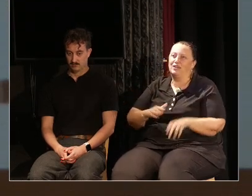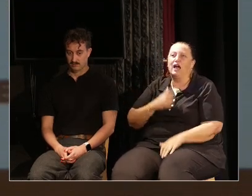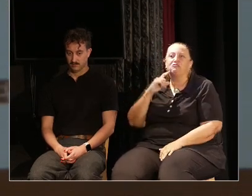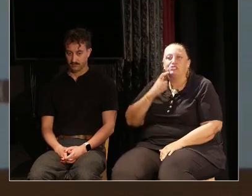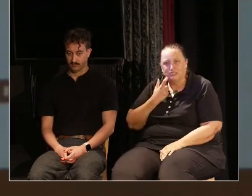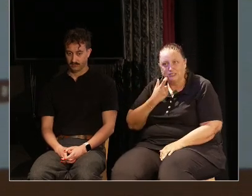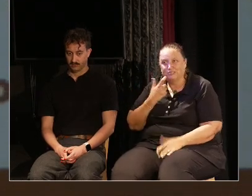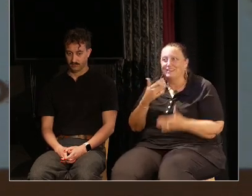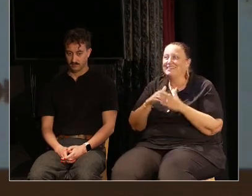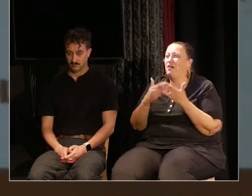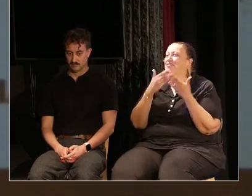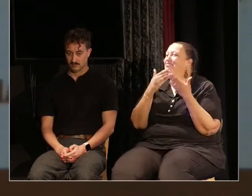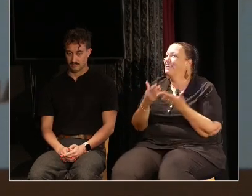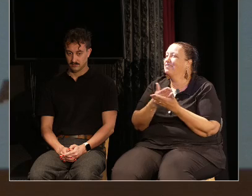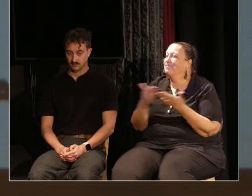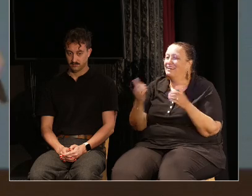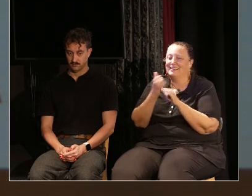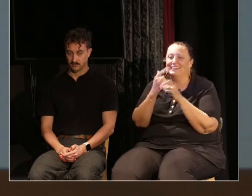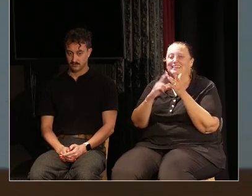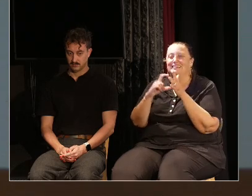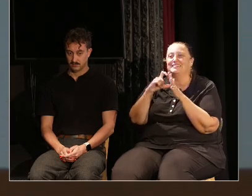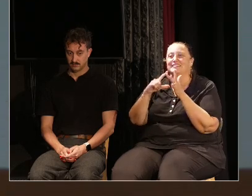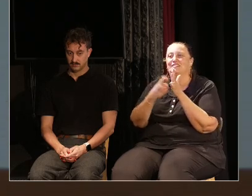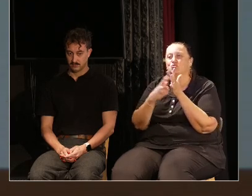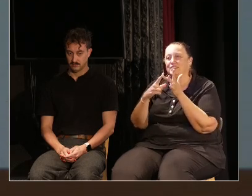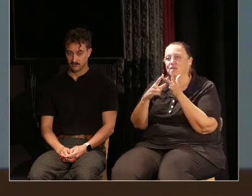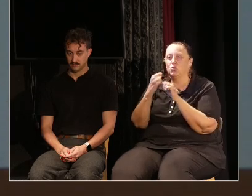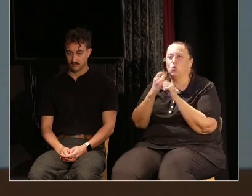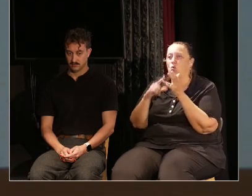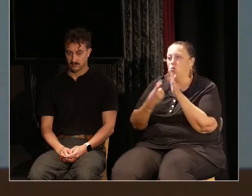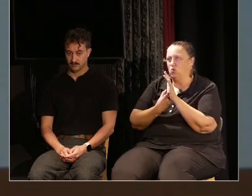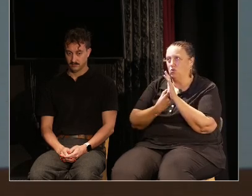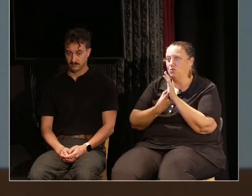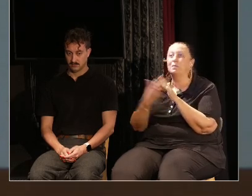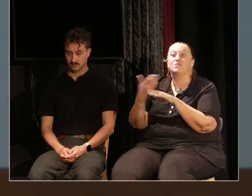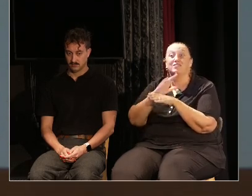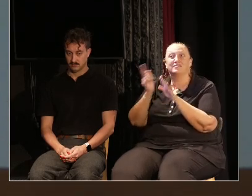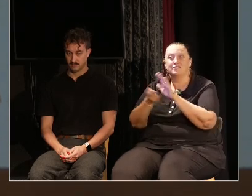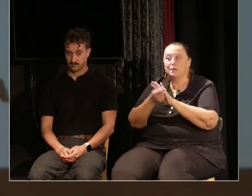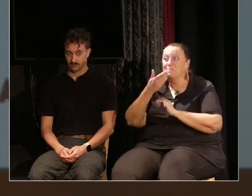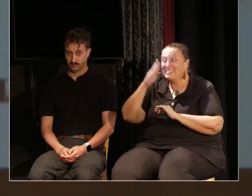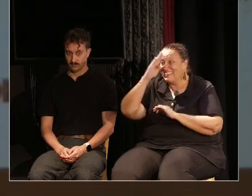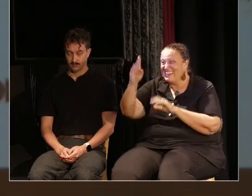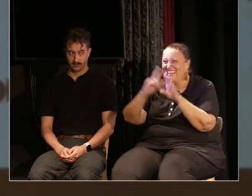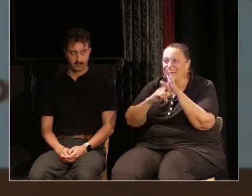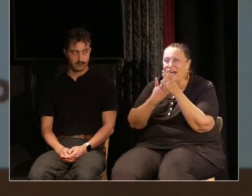intentions. With that, I say thank you, Gidirigo. And before I run, I have one last ask of you. Can you say Yanu